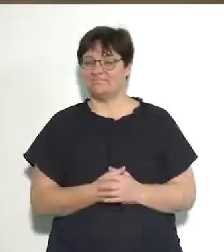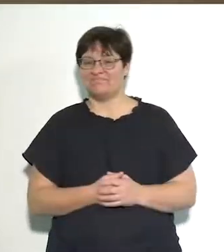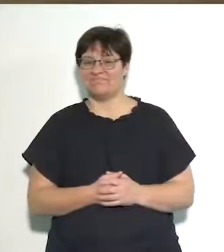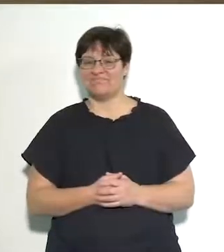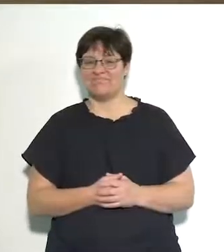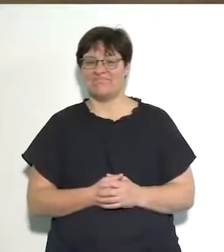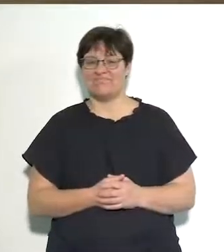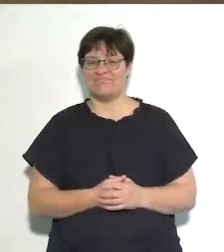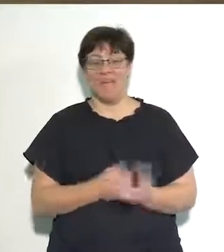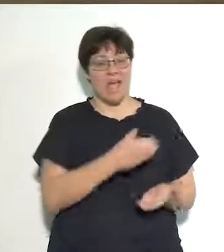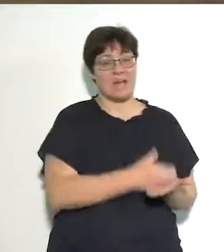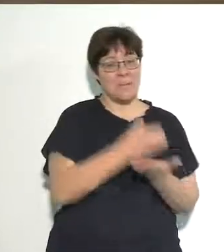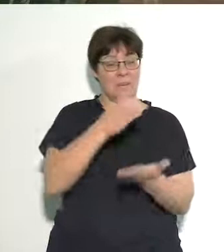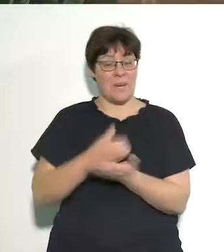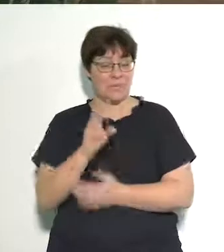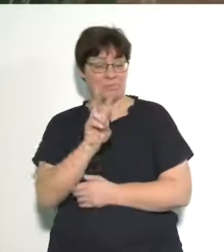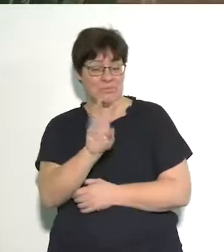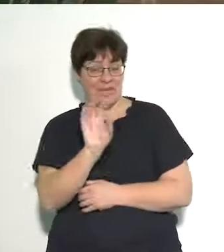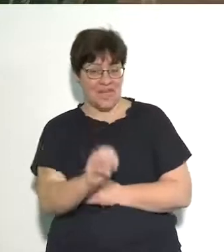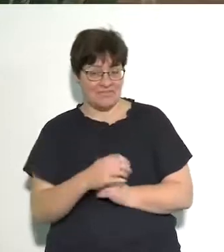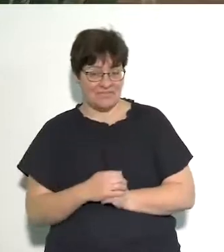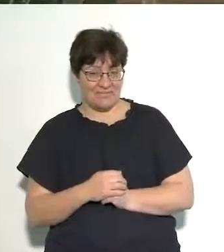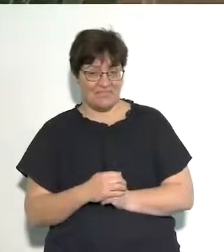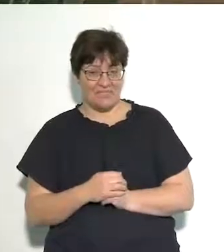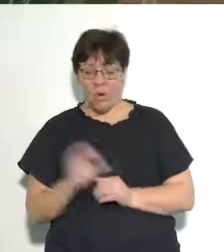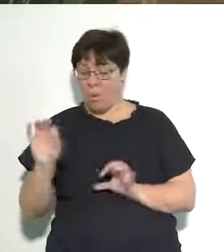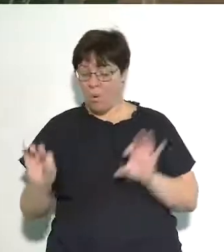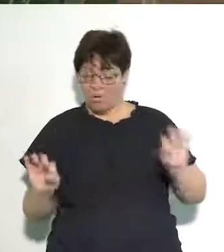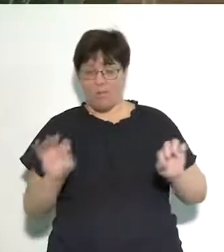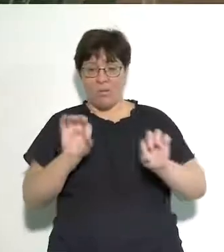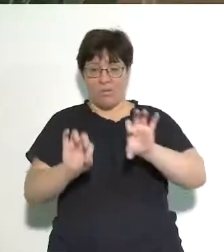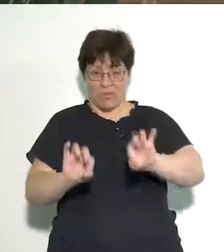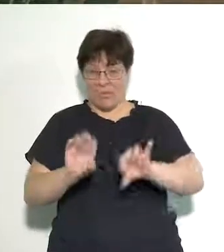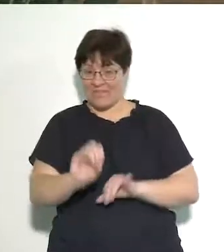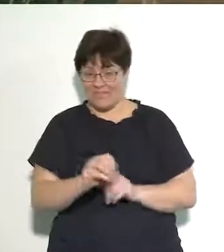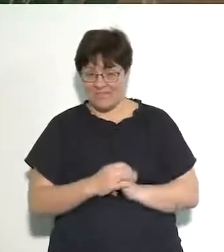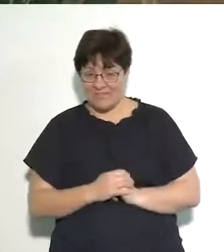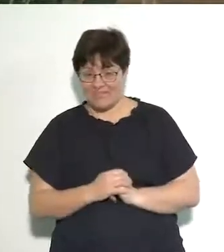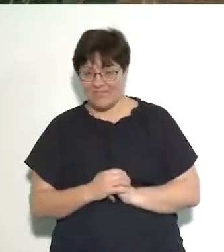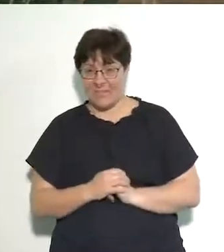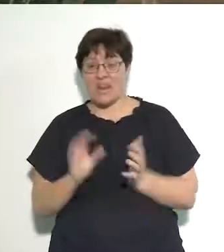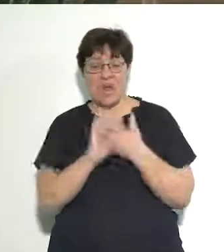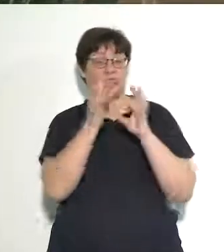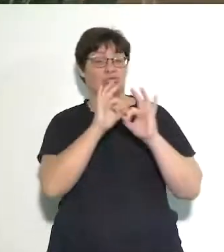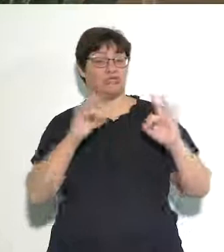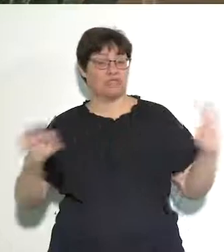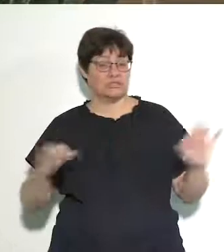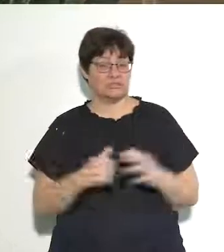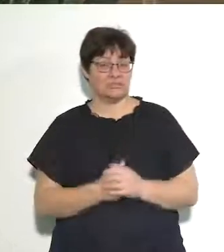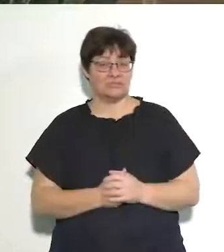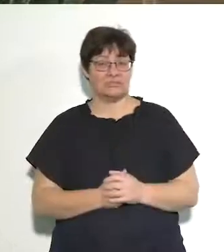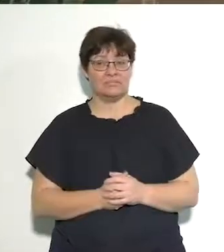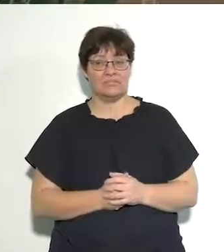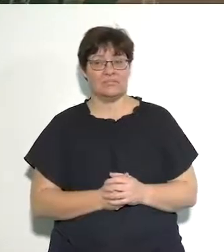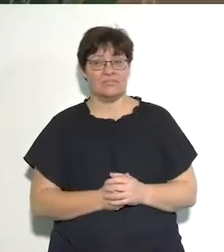And there we go. I've got my 2 cups and they both have holes on either side. Next thing, we take our